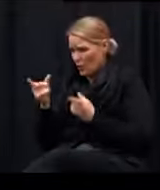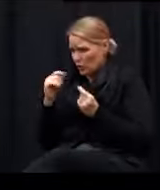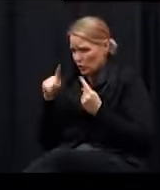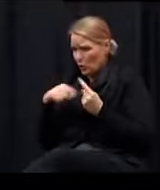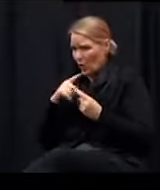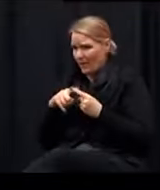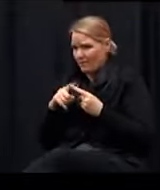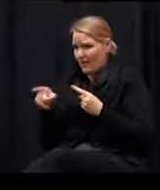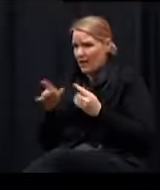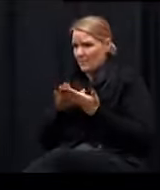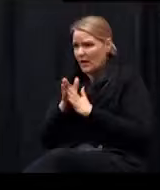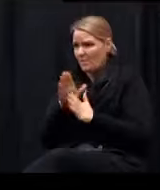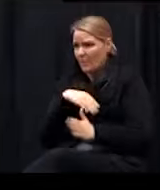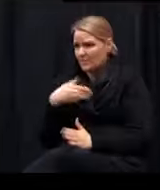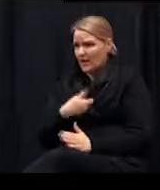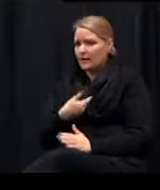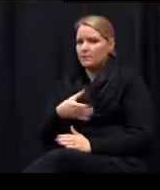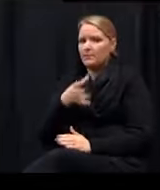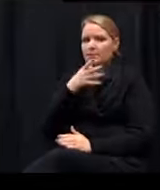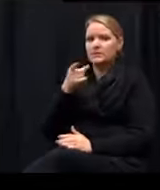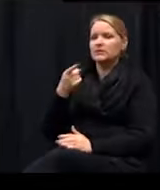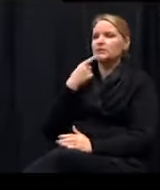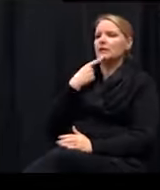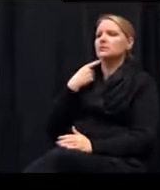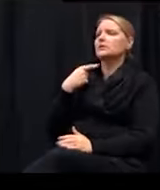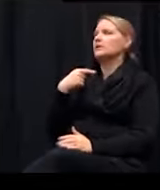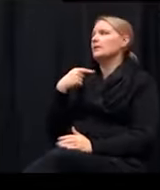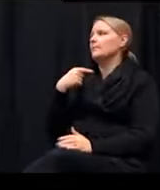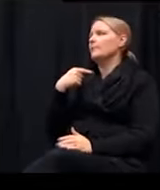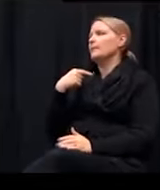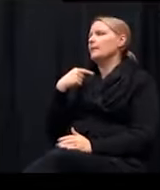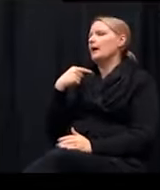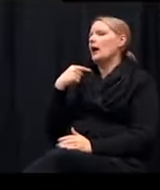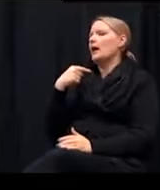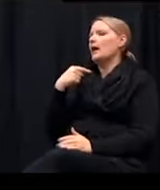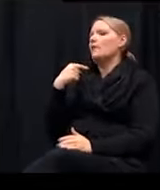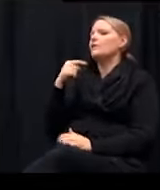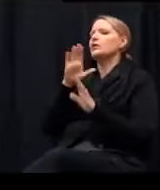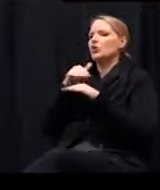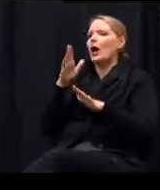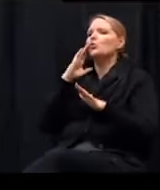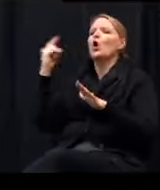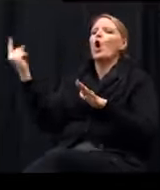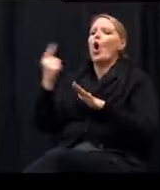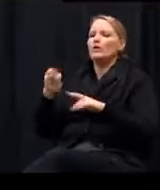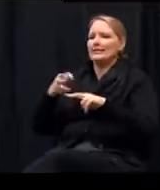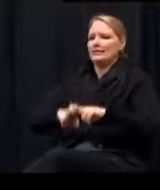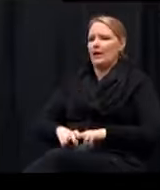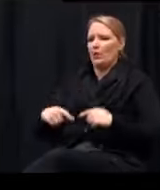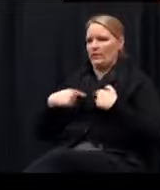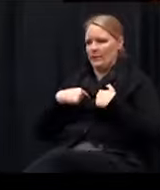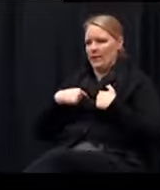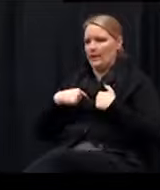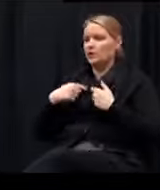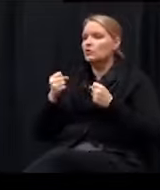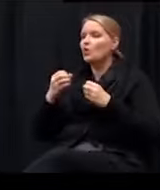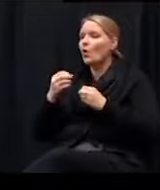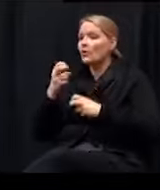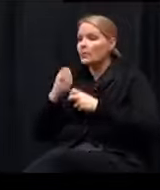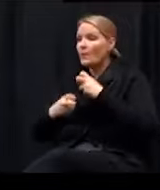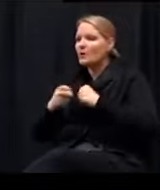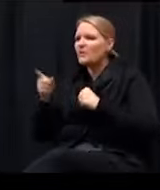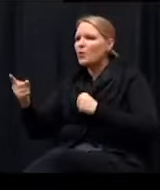when this child's upset? And the mom's like, oh, the child only sits with me. And so the problem was like, this was